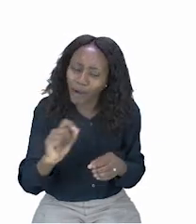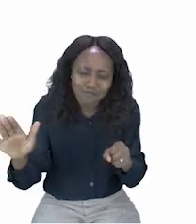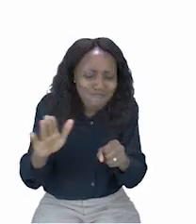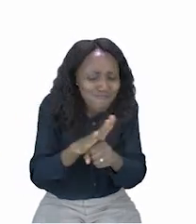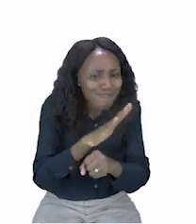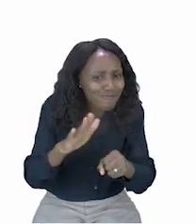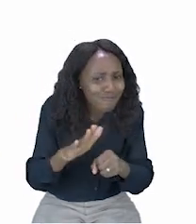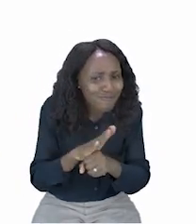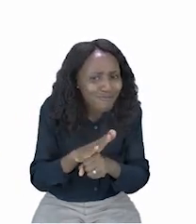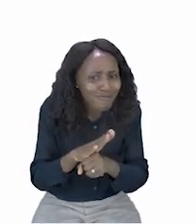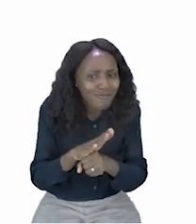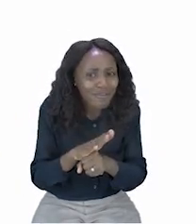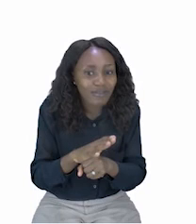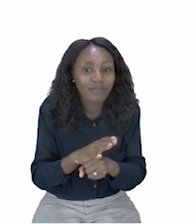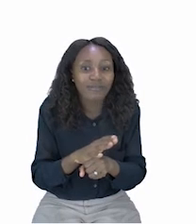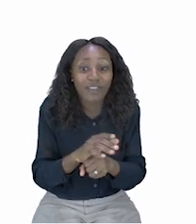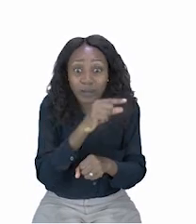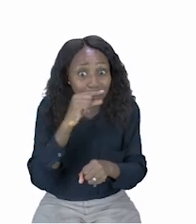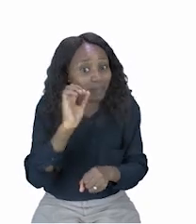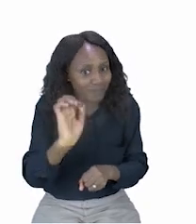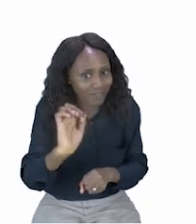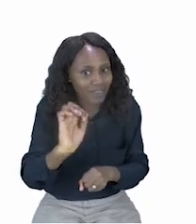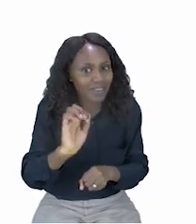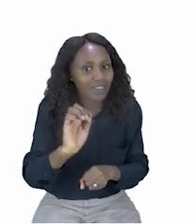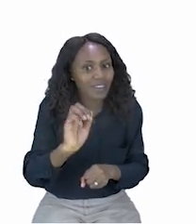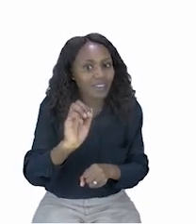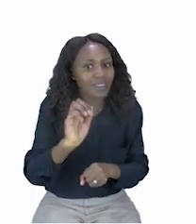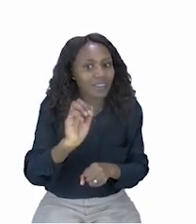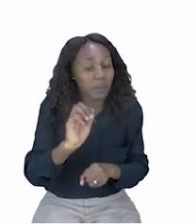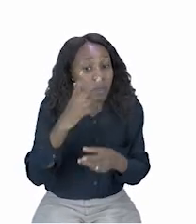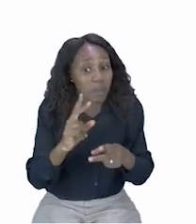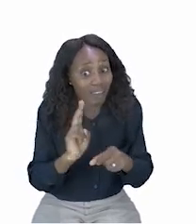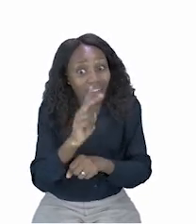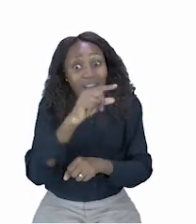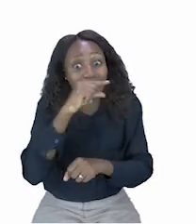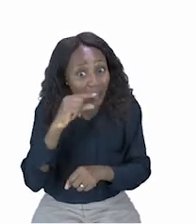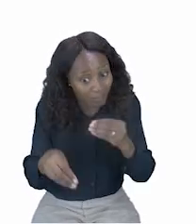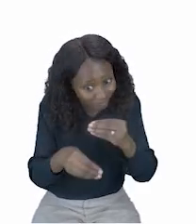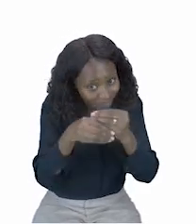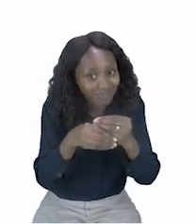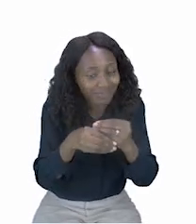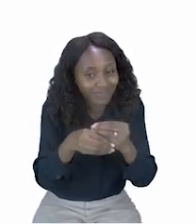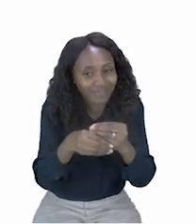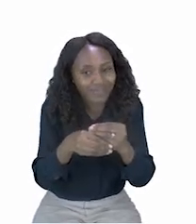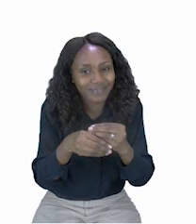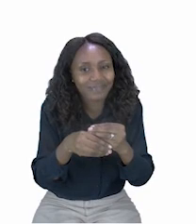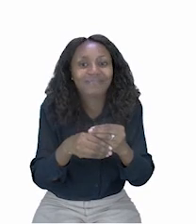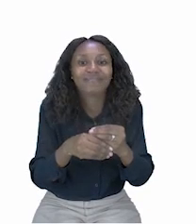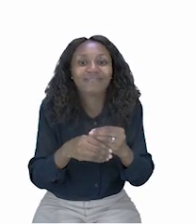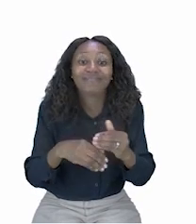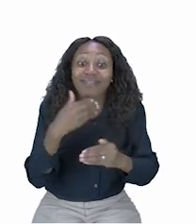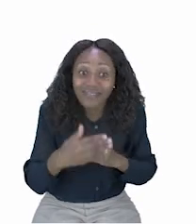going to write your first name, and if you have a second name, and then you're going